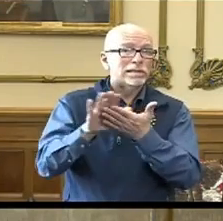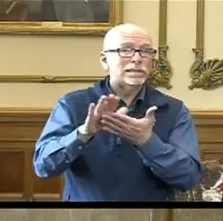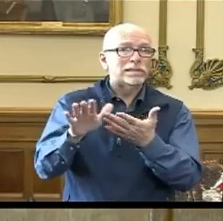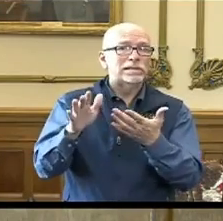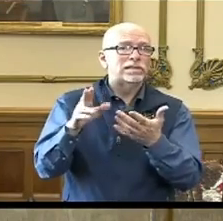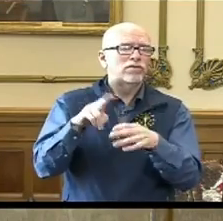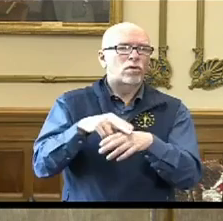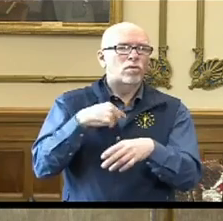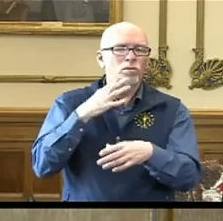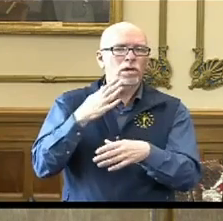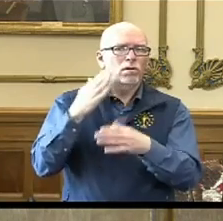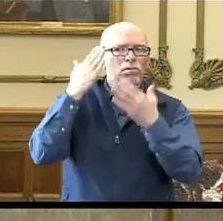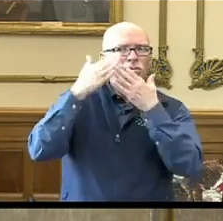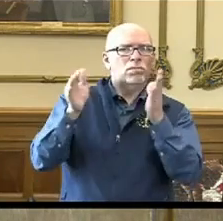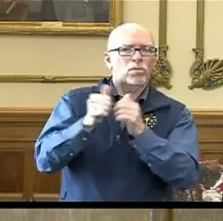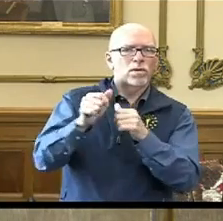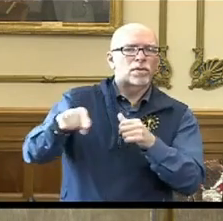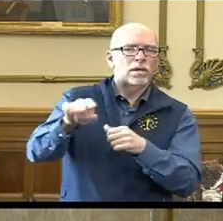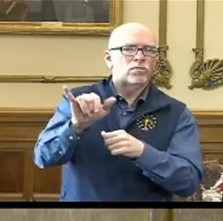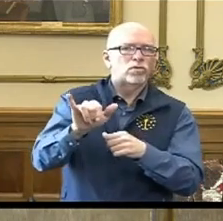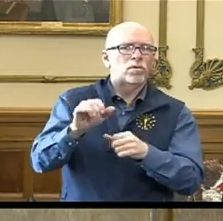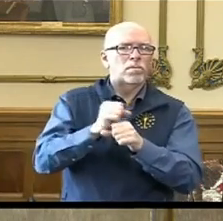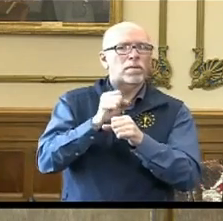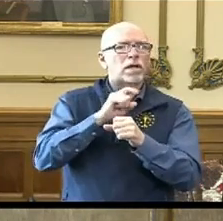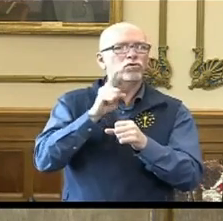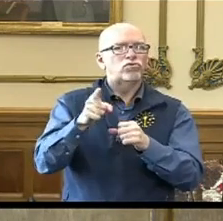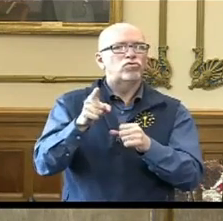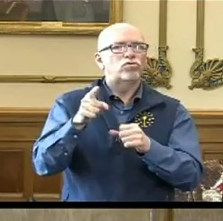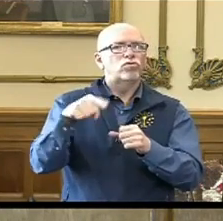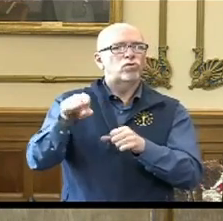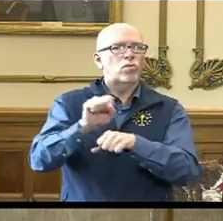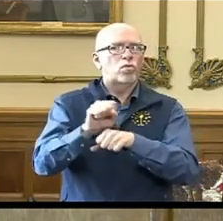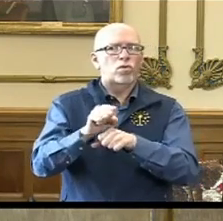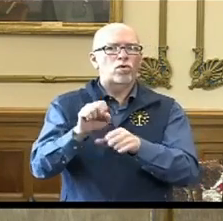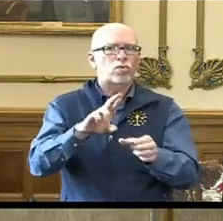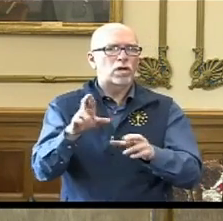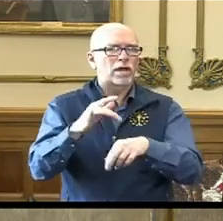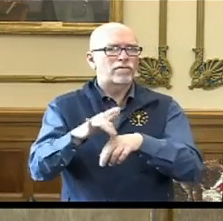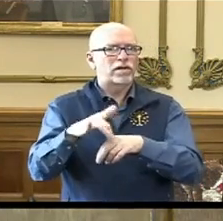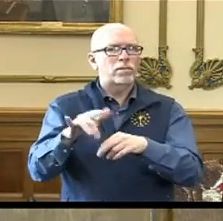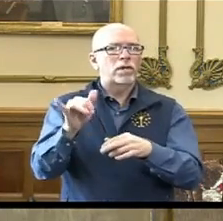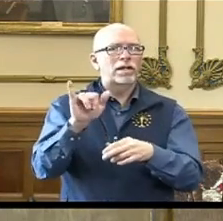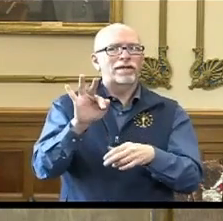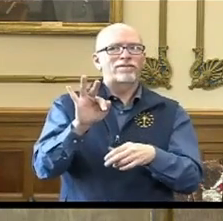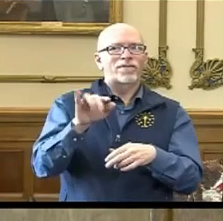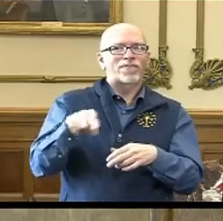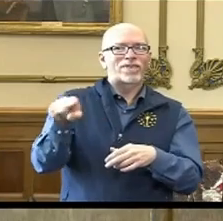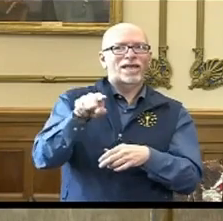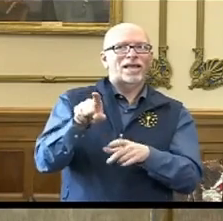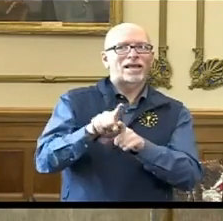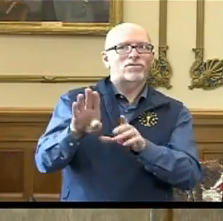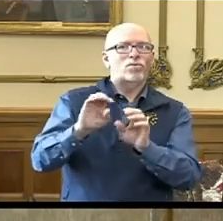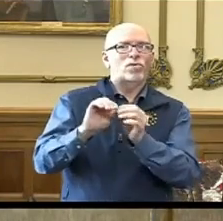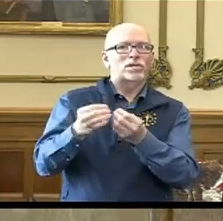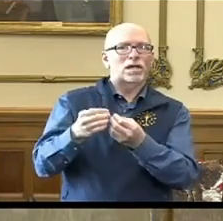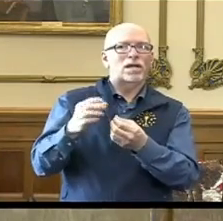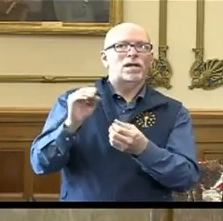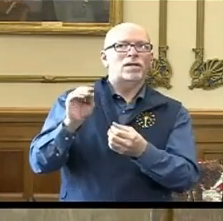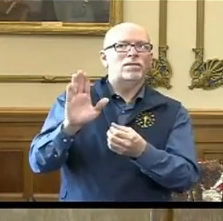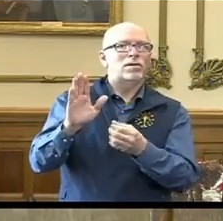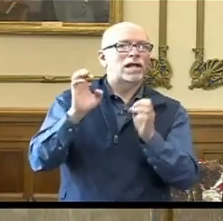and hygiene schools here in the state to make sure that that workforce is available if that's what they, as organizations and